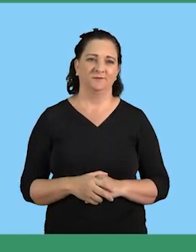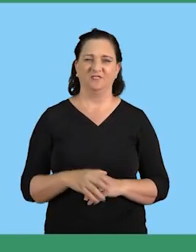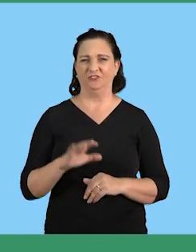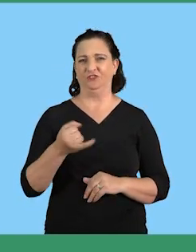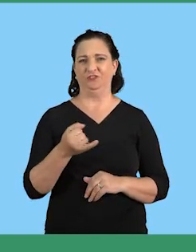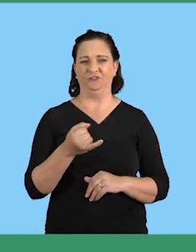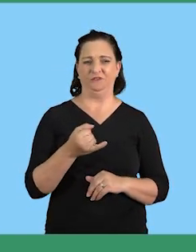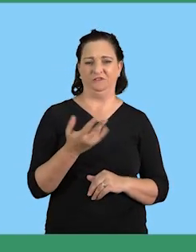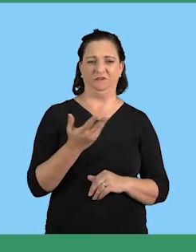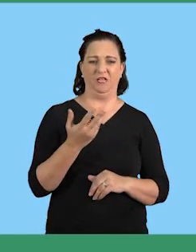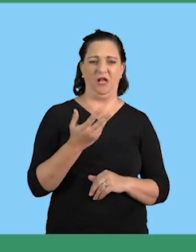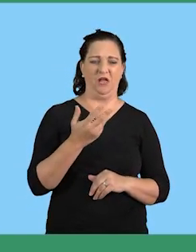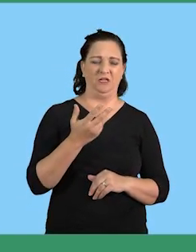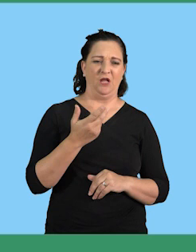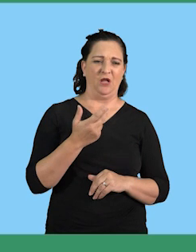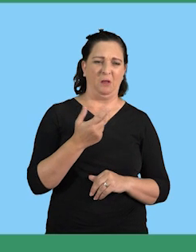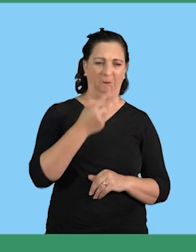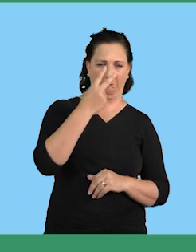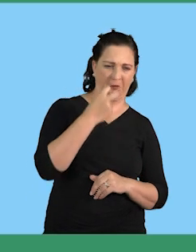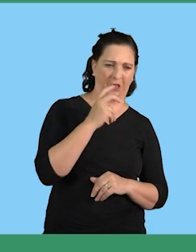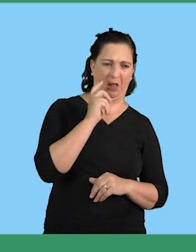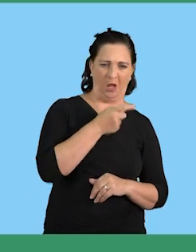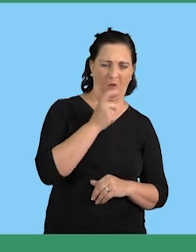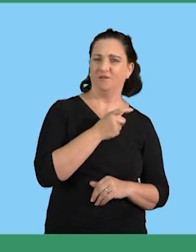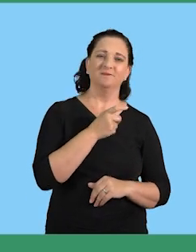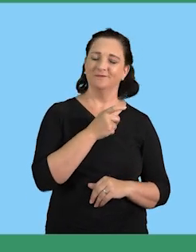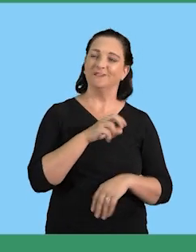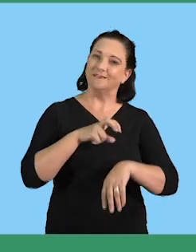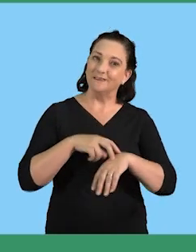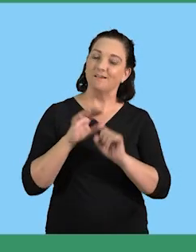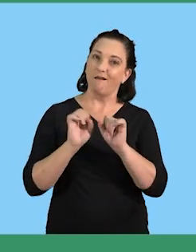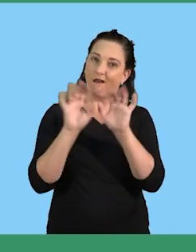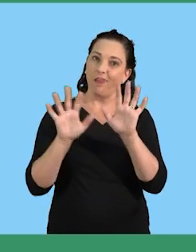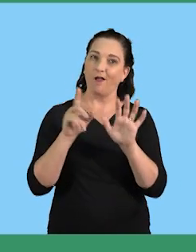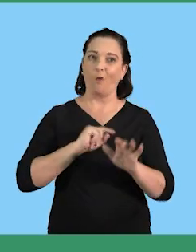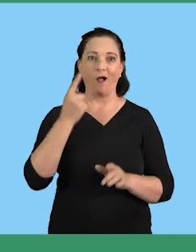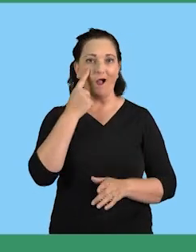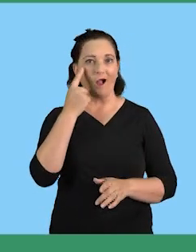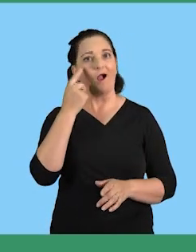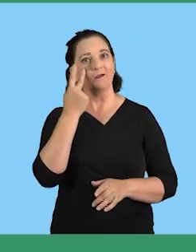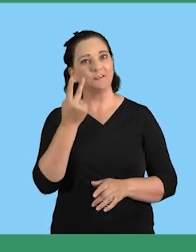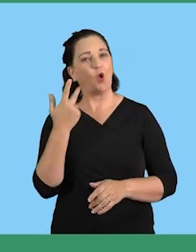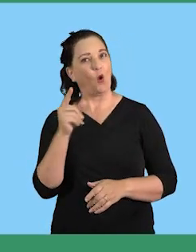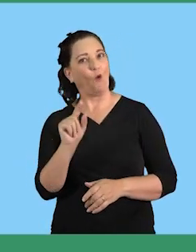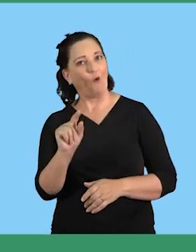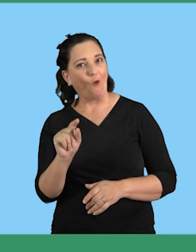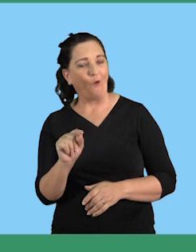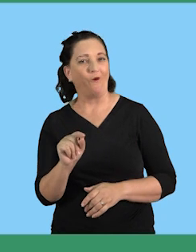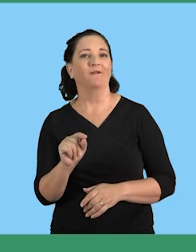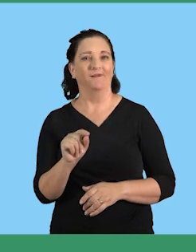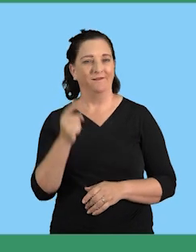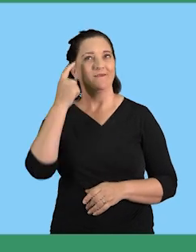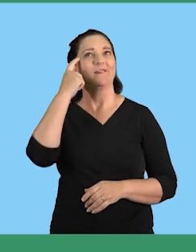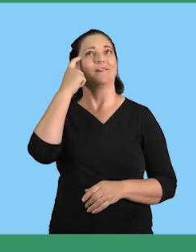poster that is just a black and white. But once there's color attracts you. It is appealing to the eye because of what is there. Just